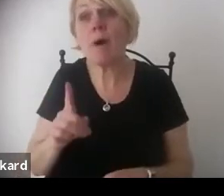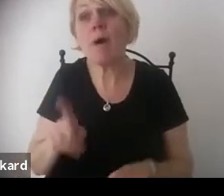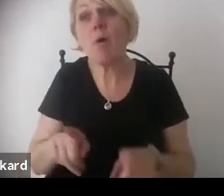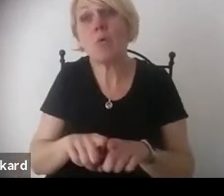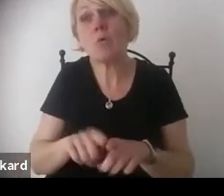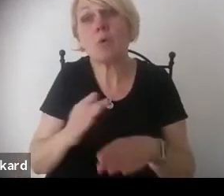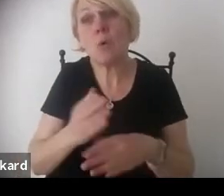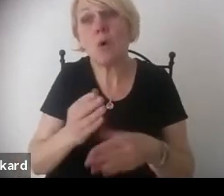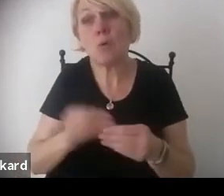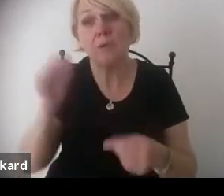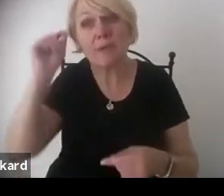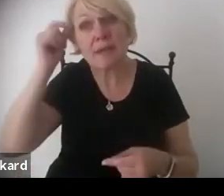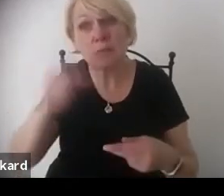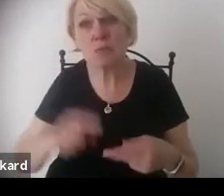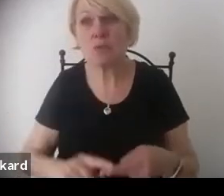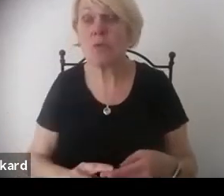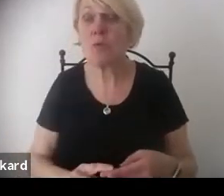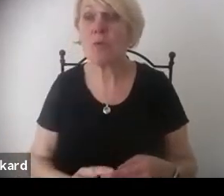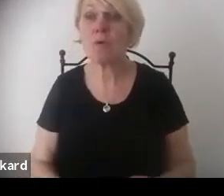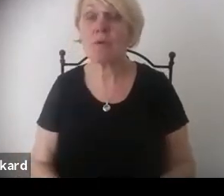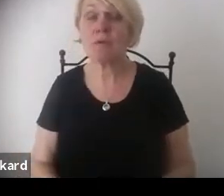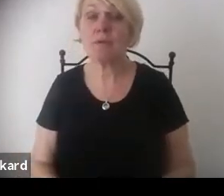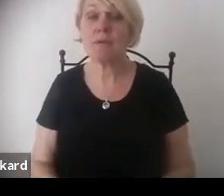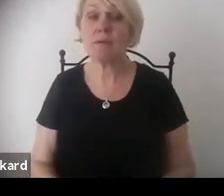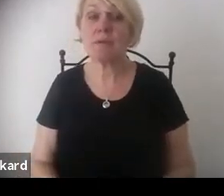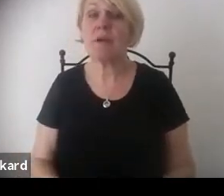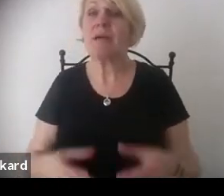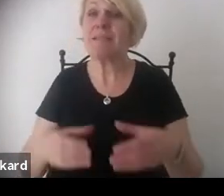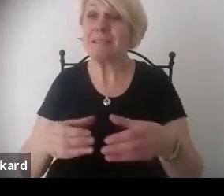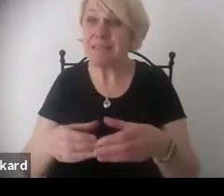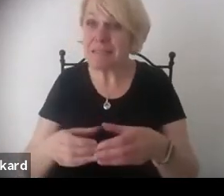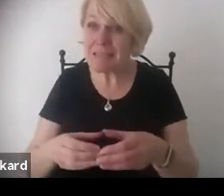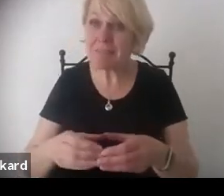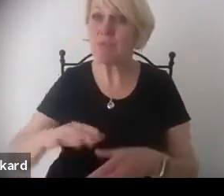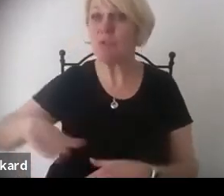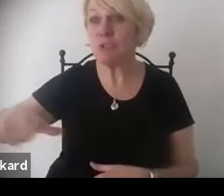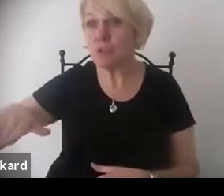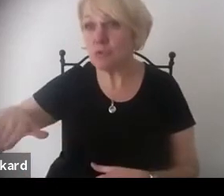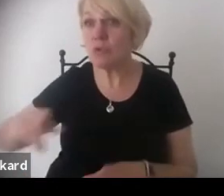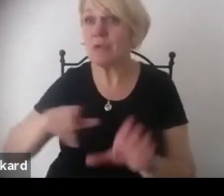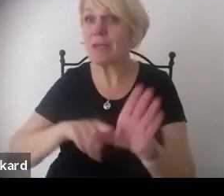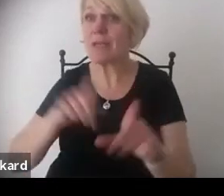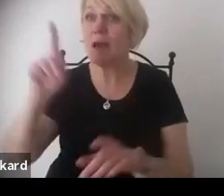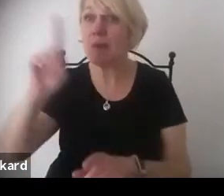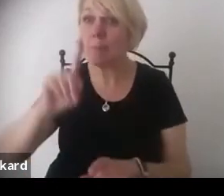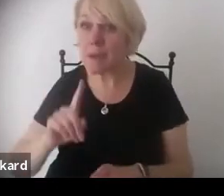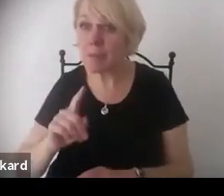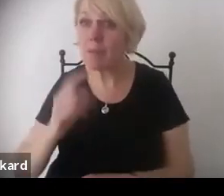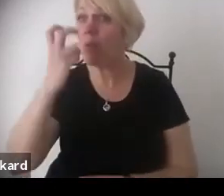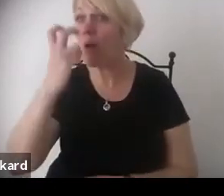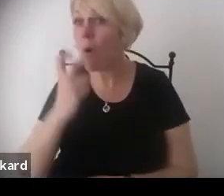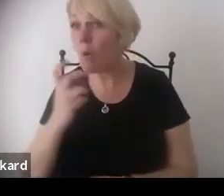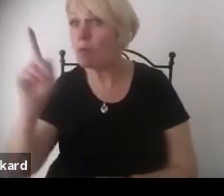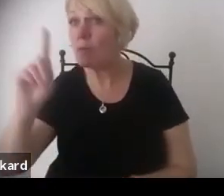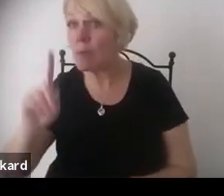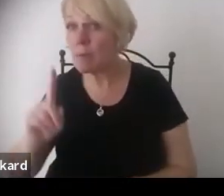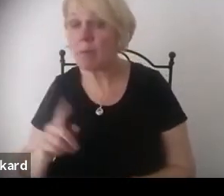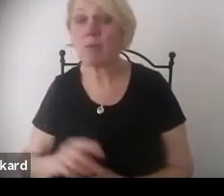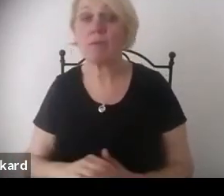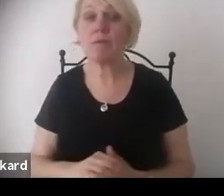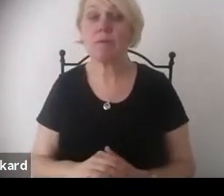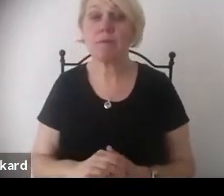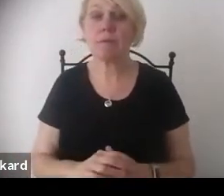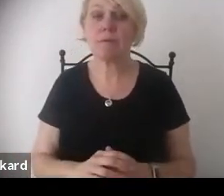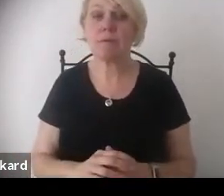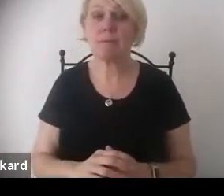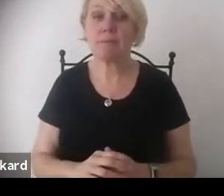Enfield Council and their teams for children and young people, and for adults and for older people. And what I didn't